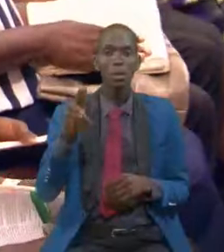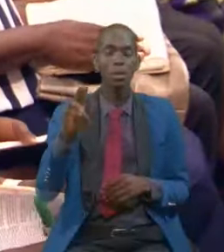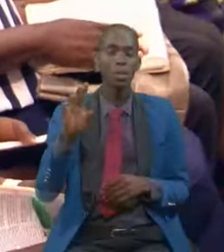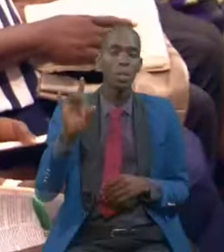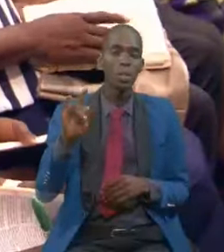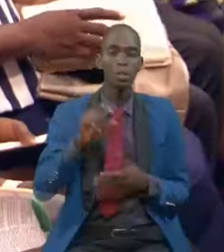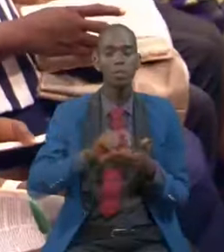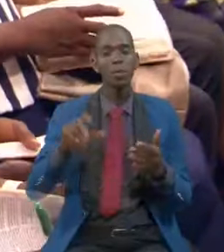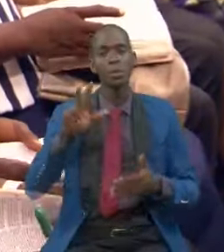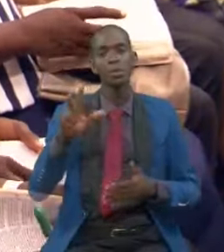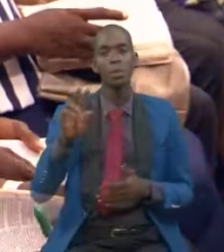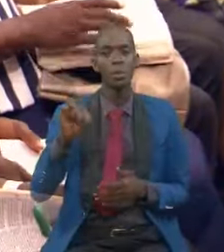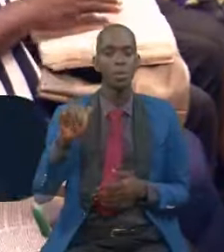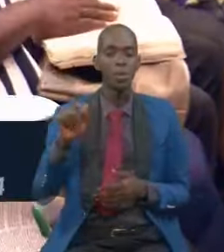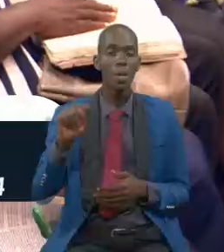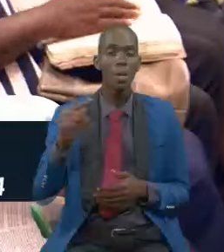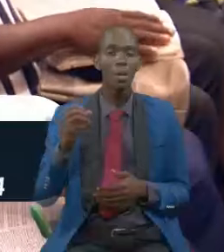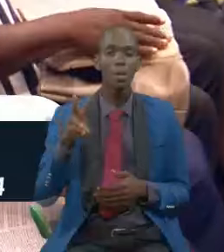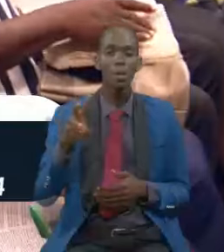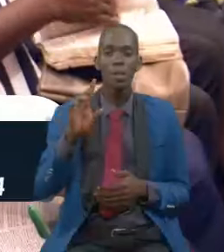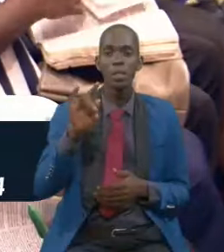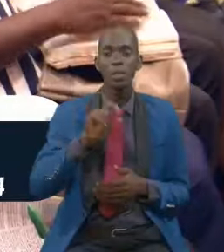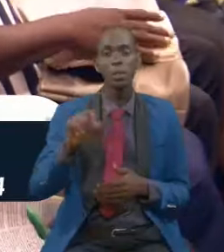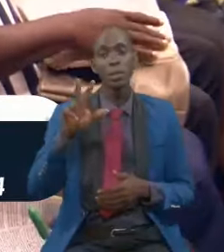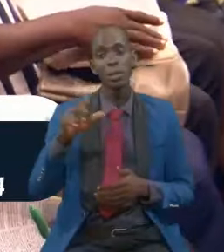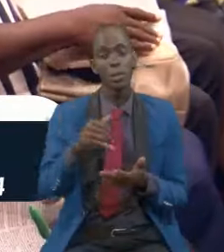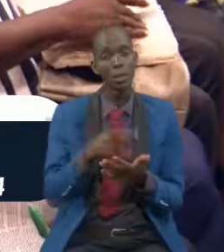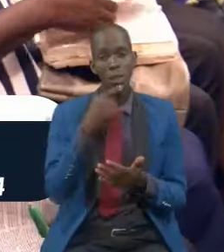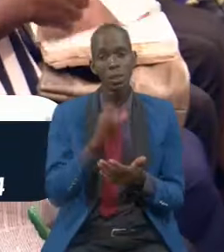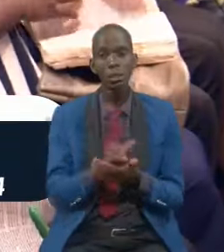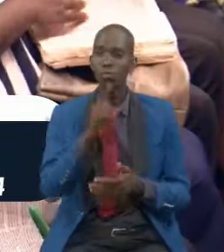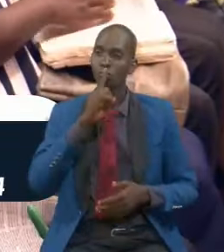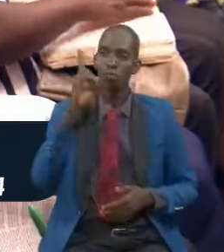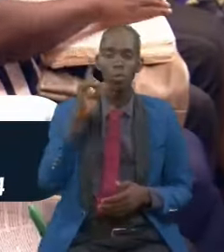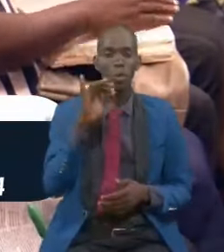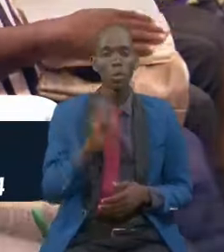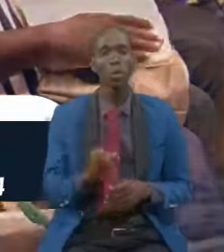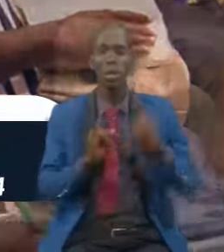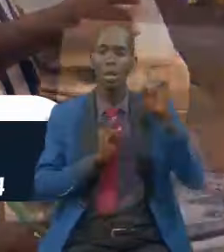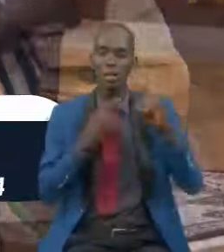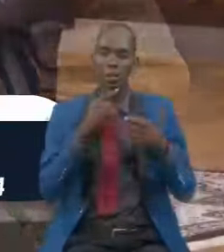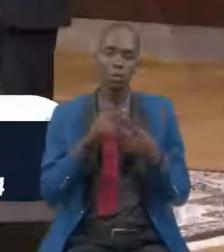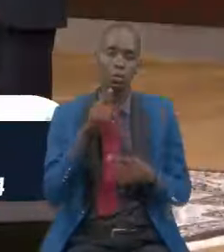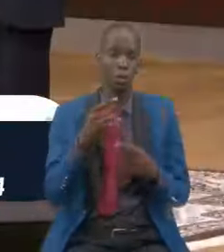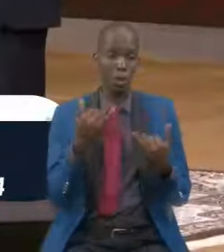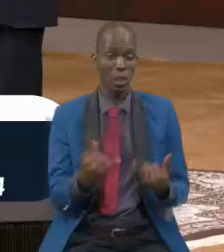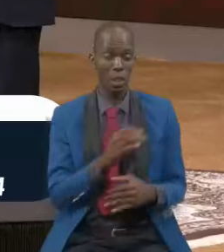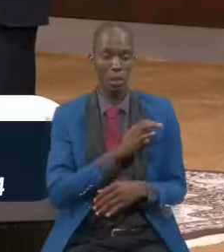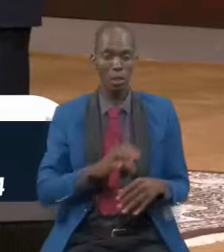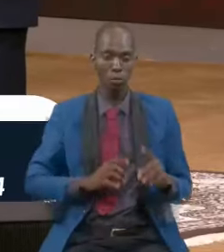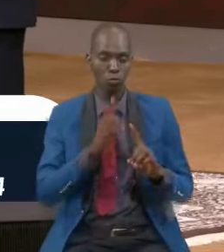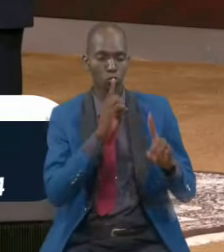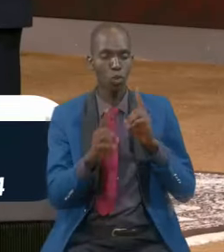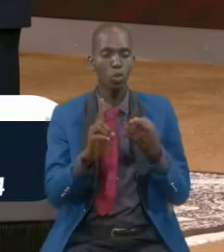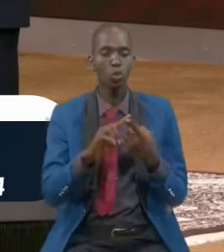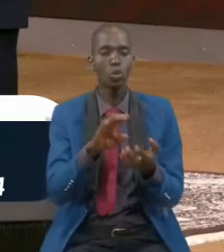3. And said, verily I say unto you, he was talking to his own disciples here. They